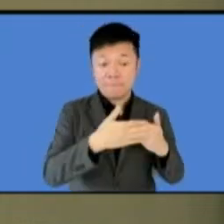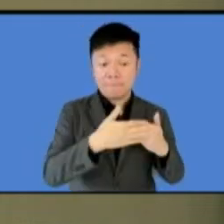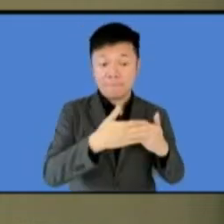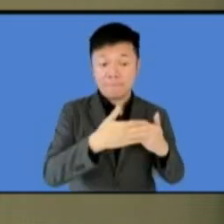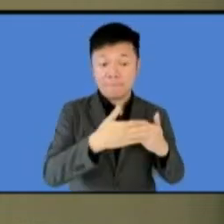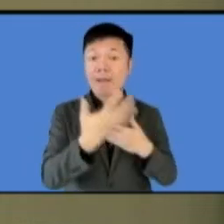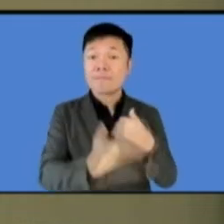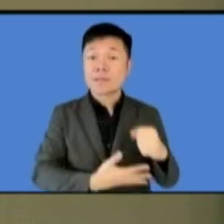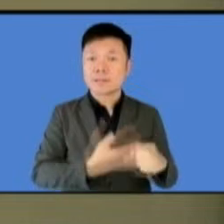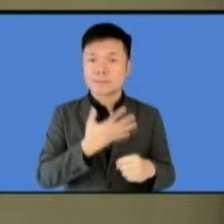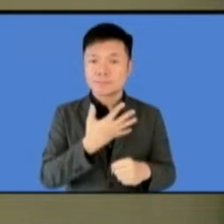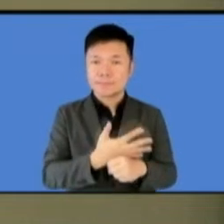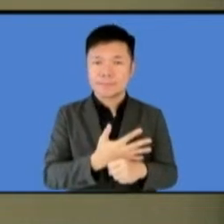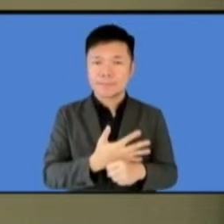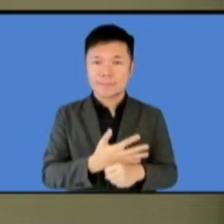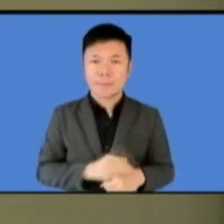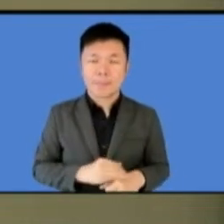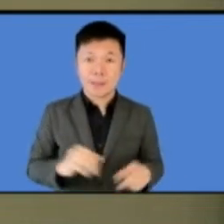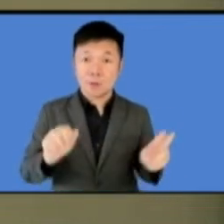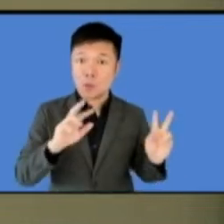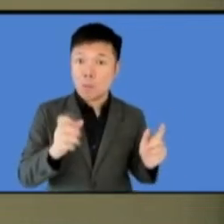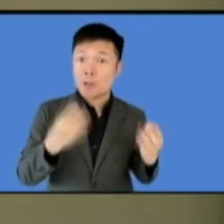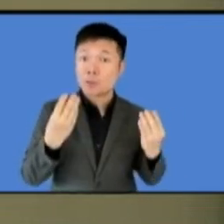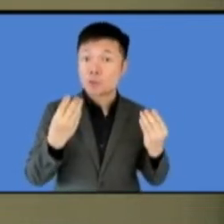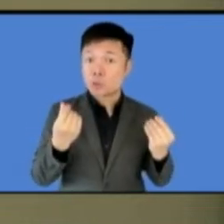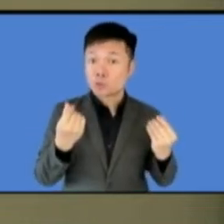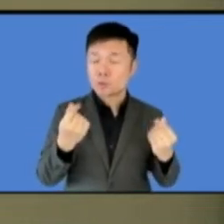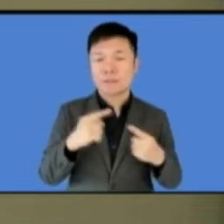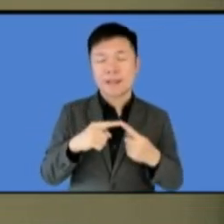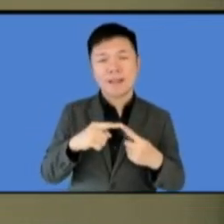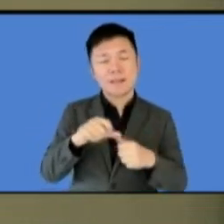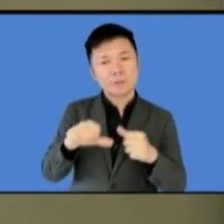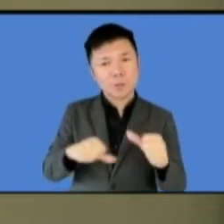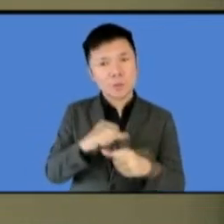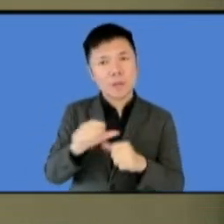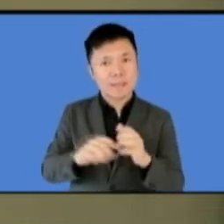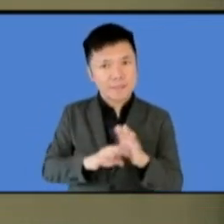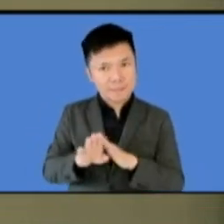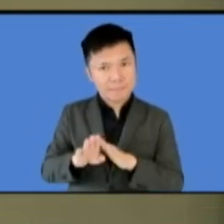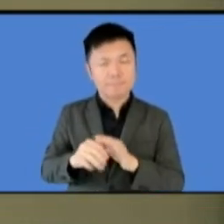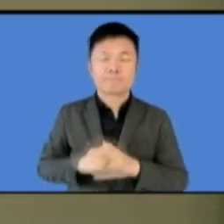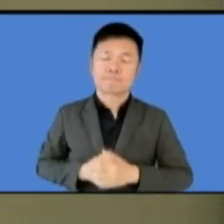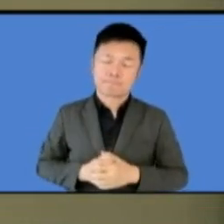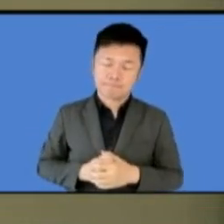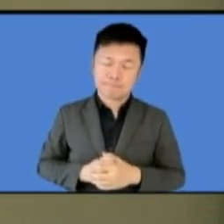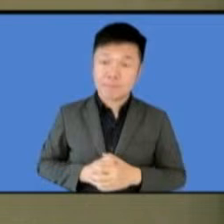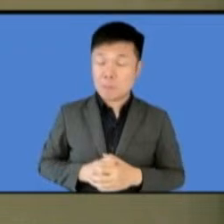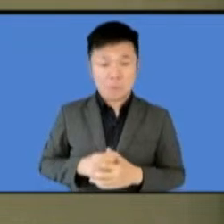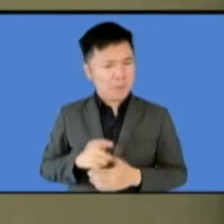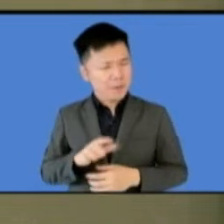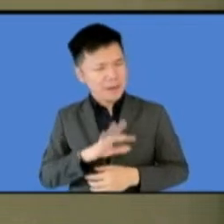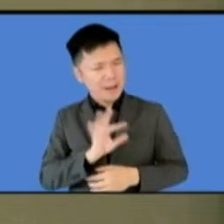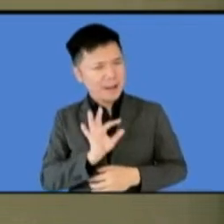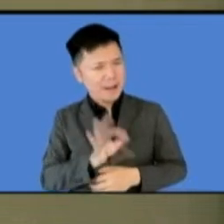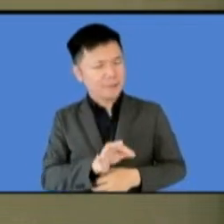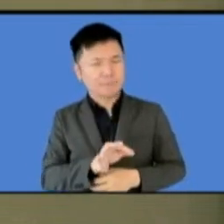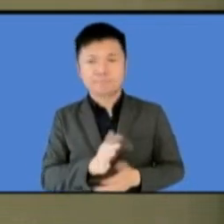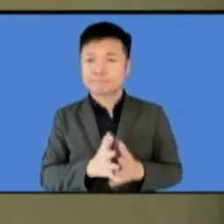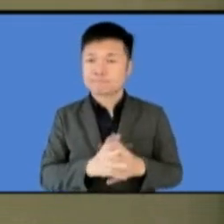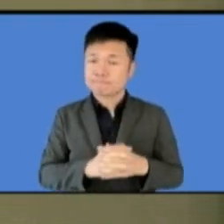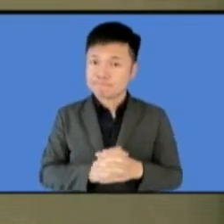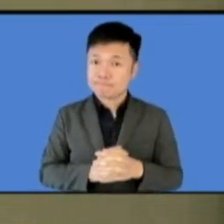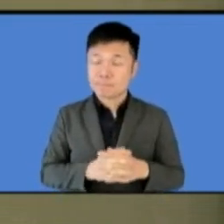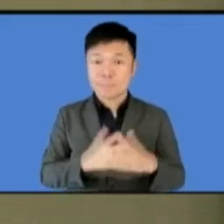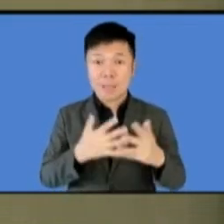plans concerning economic and social development. In this regard, please tell us how